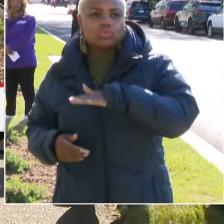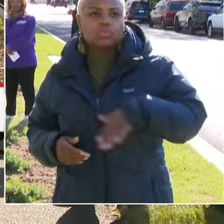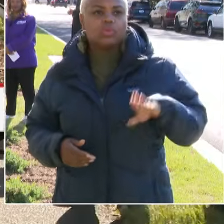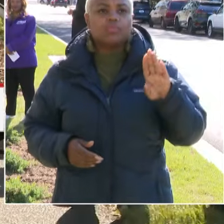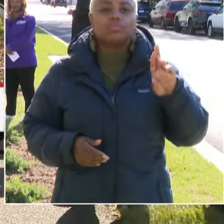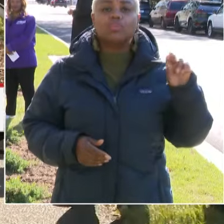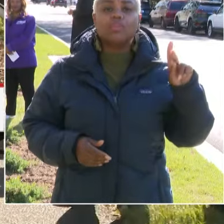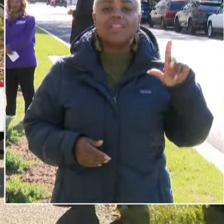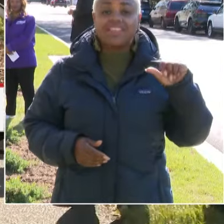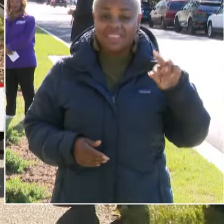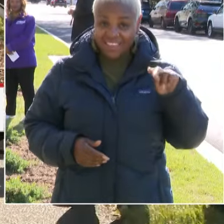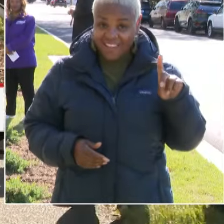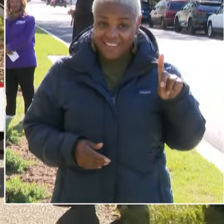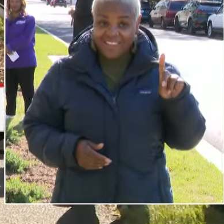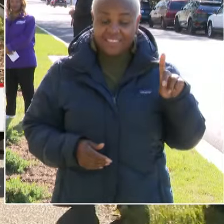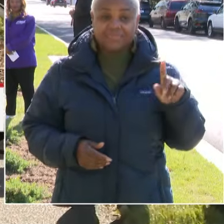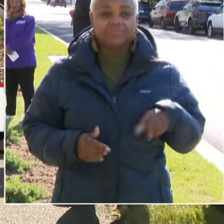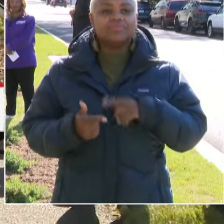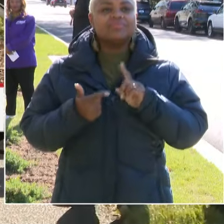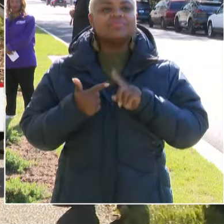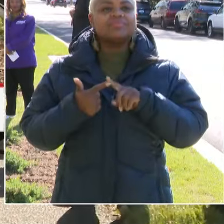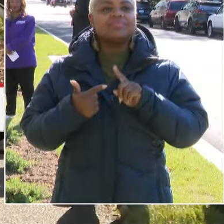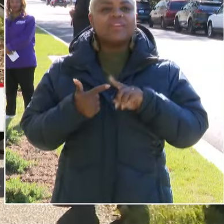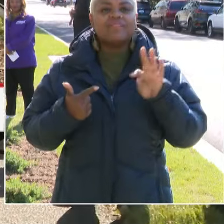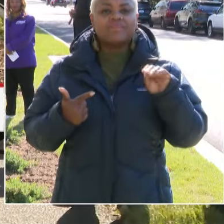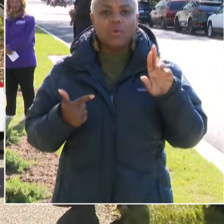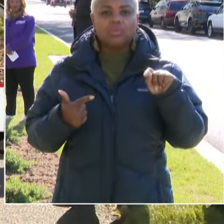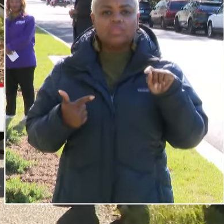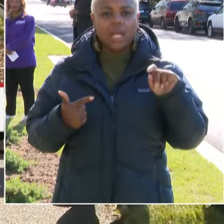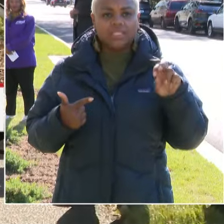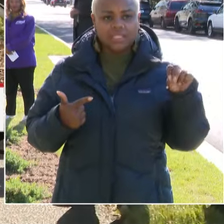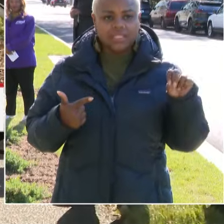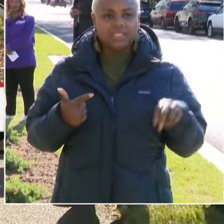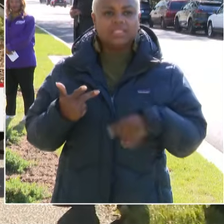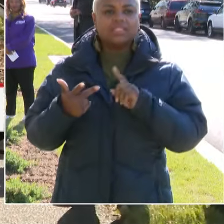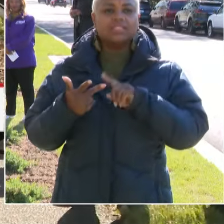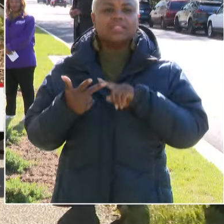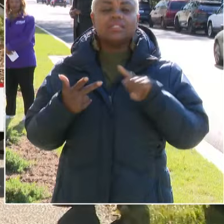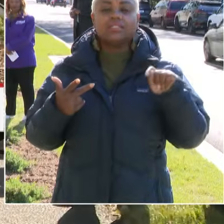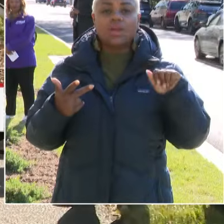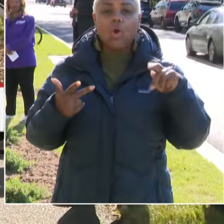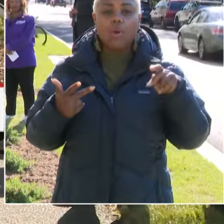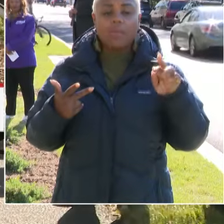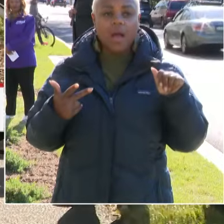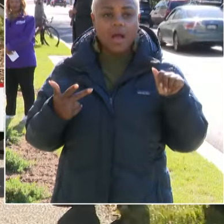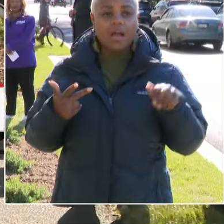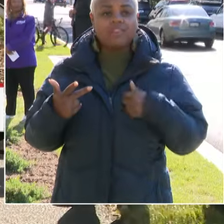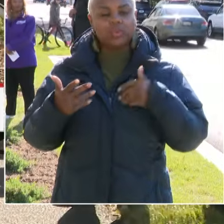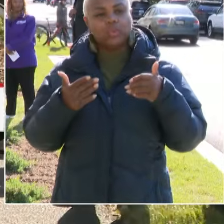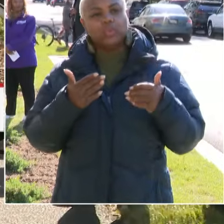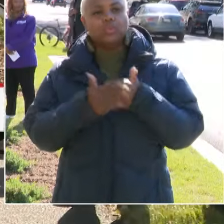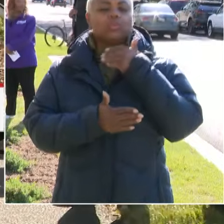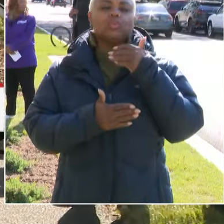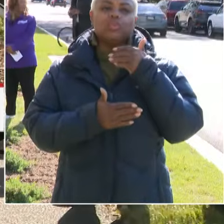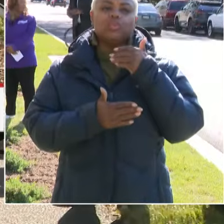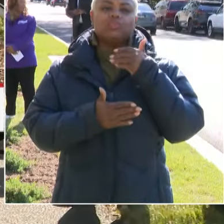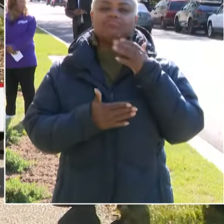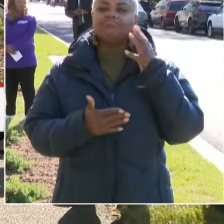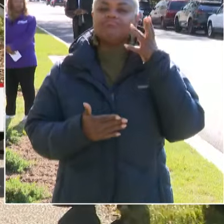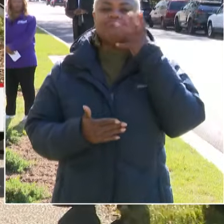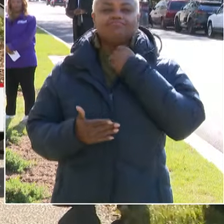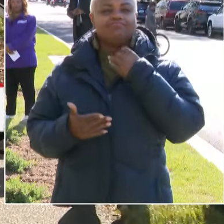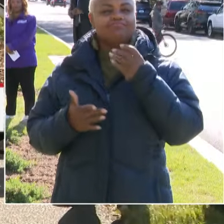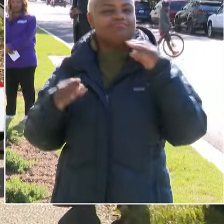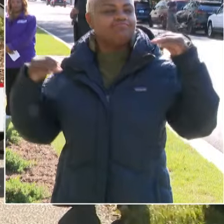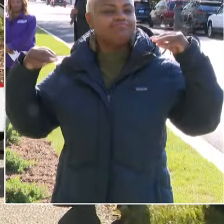for cyclists and pedestrians, away from traffic, and includes new lighting, landscaping, and